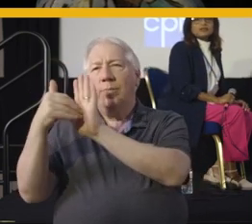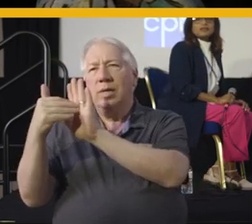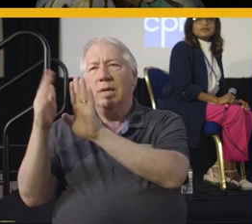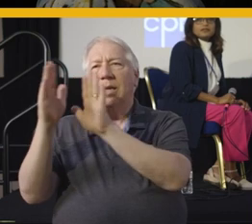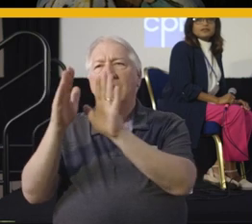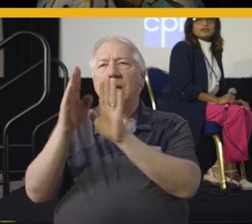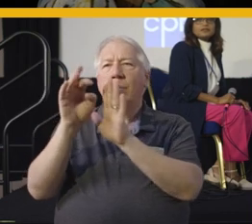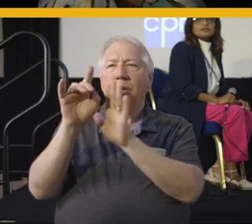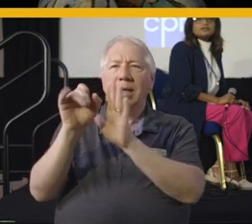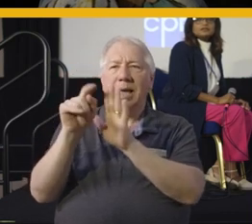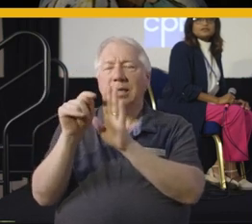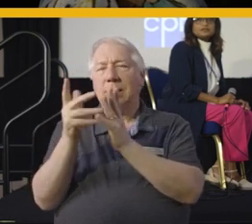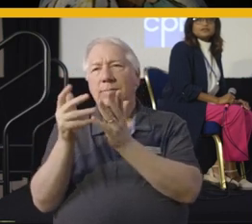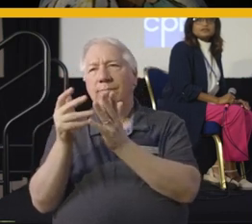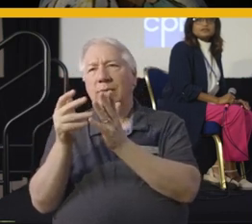Yeah. Yeah.